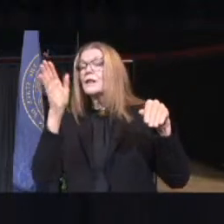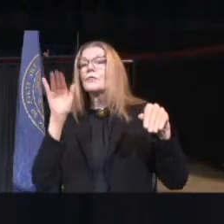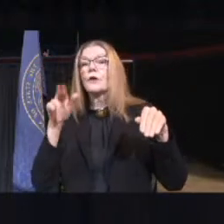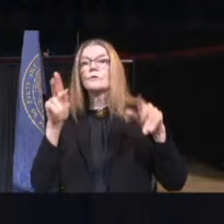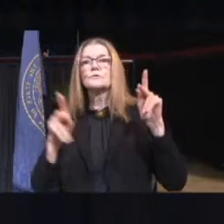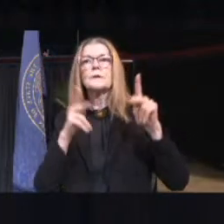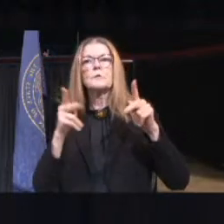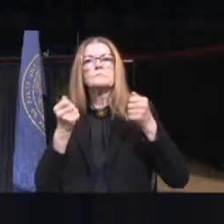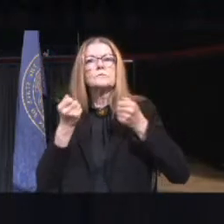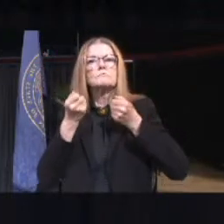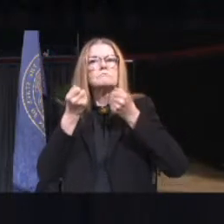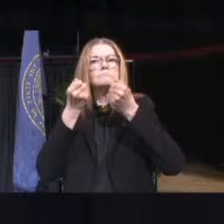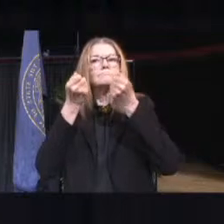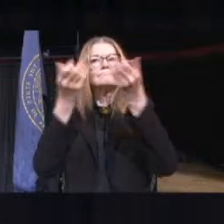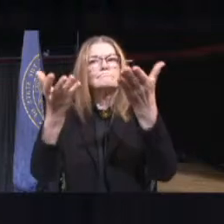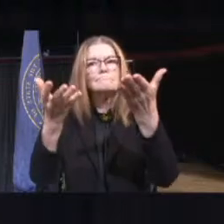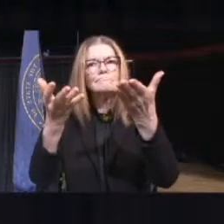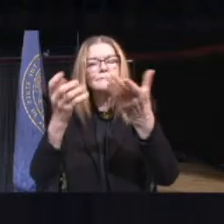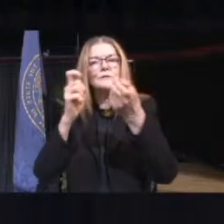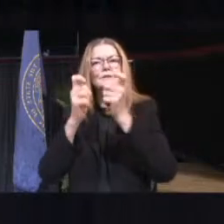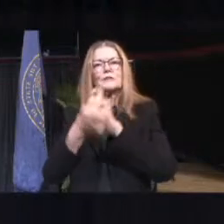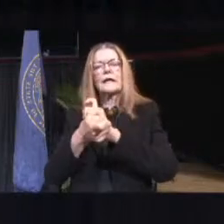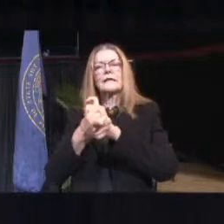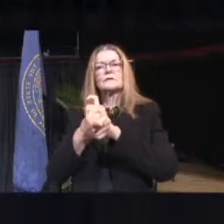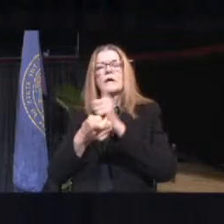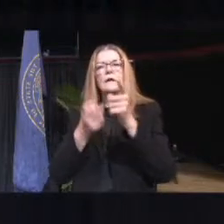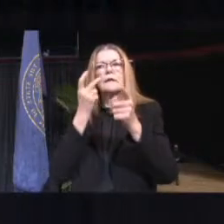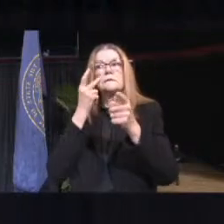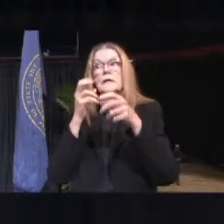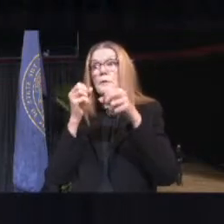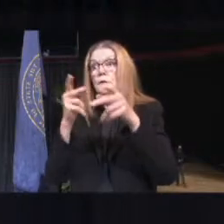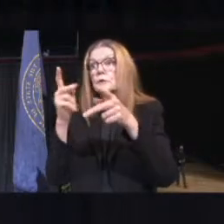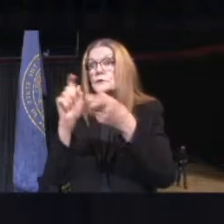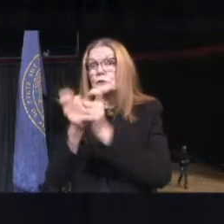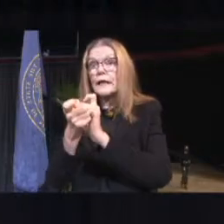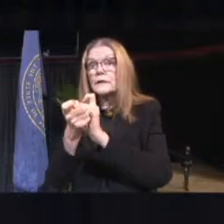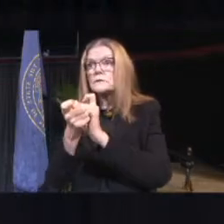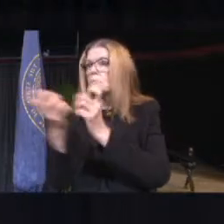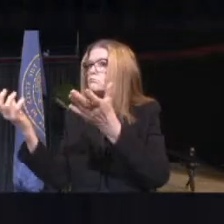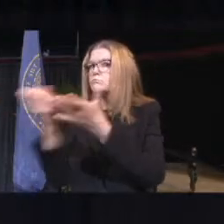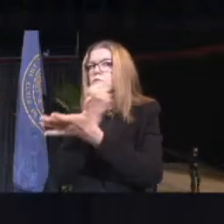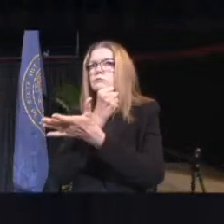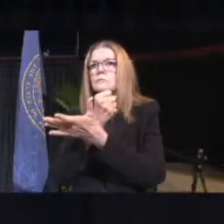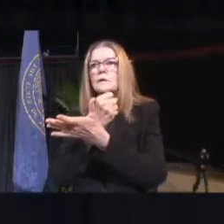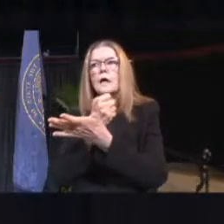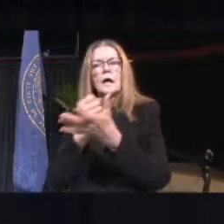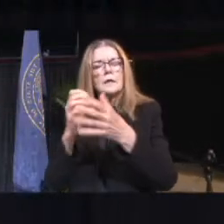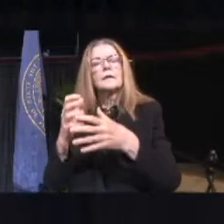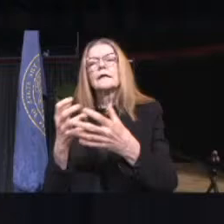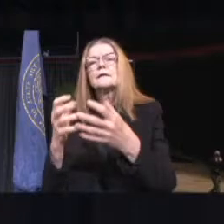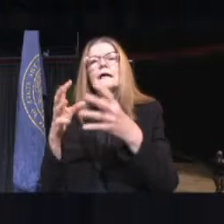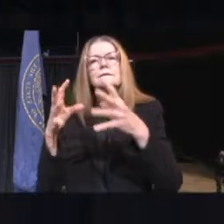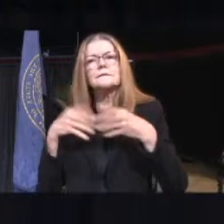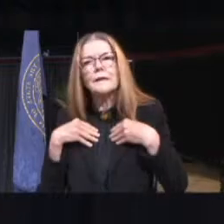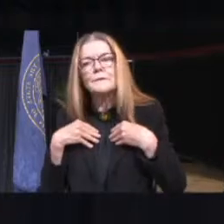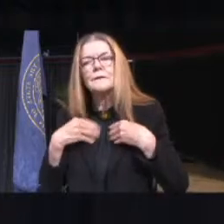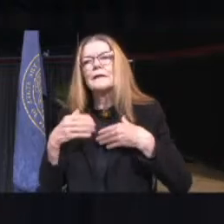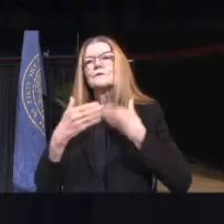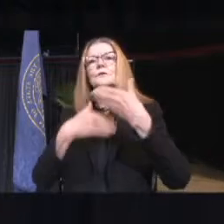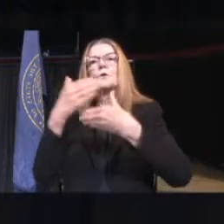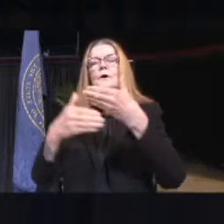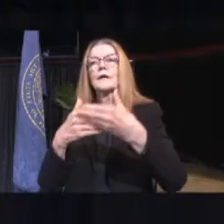of change. They take opportunities to change, they embrace them, and they carry them out. I want everyone in this class